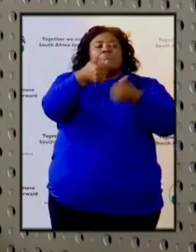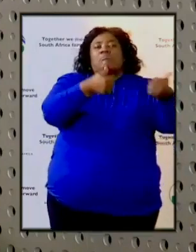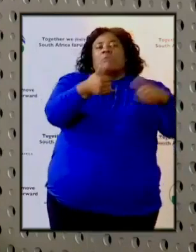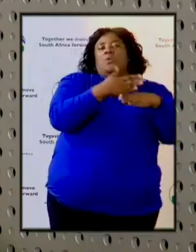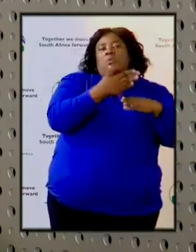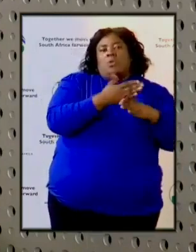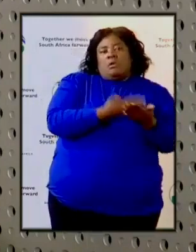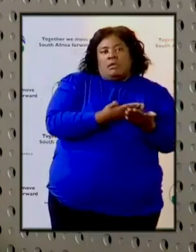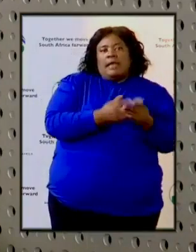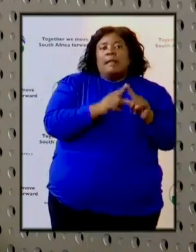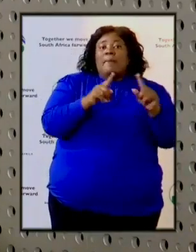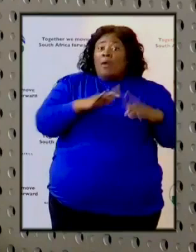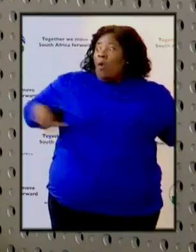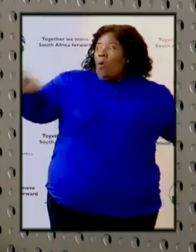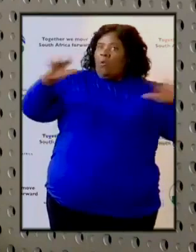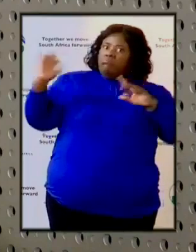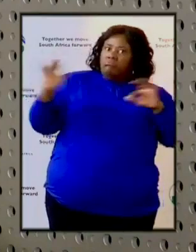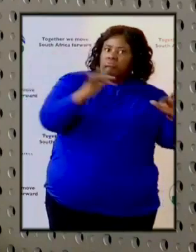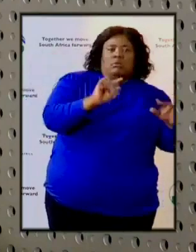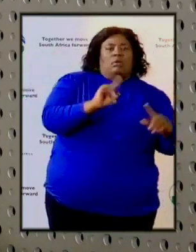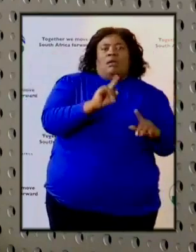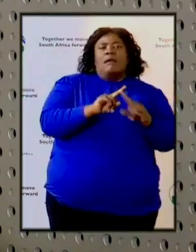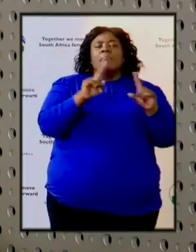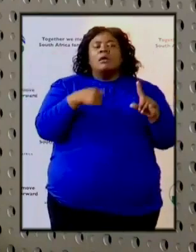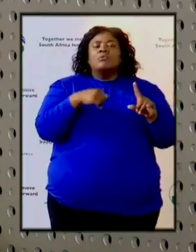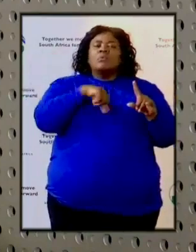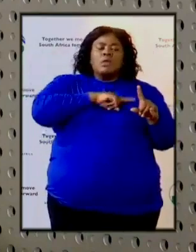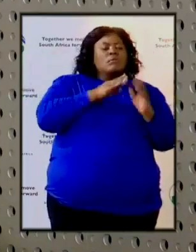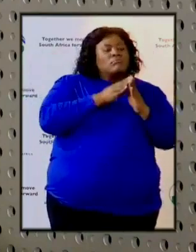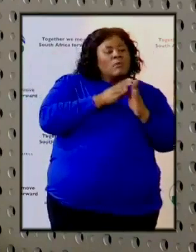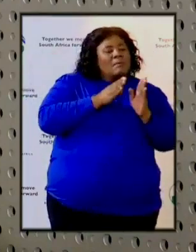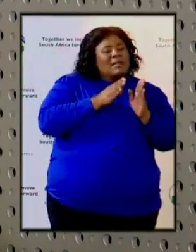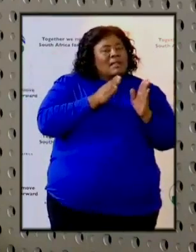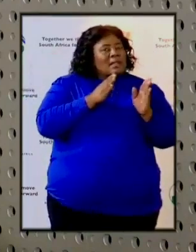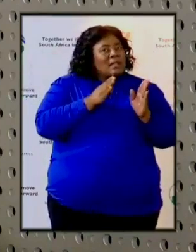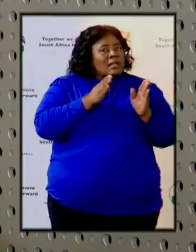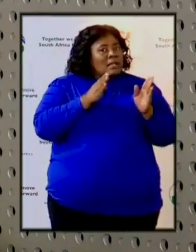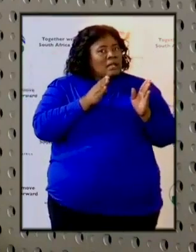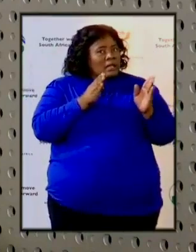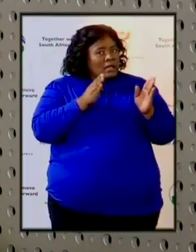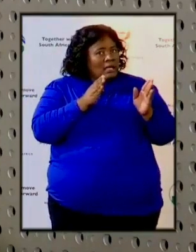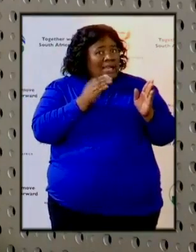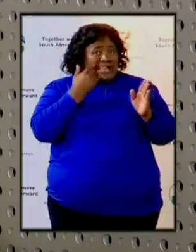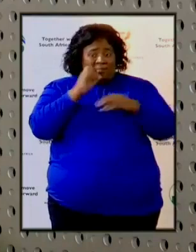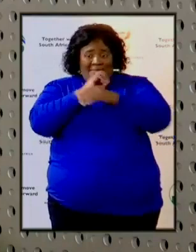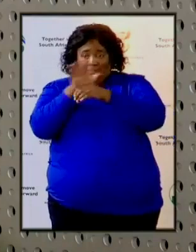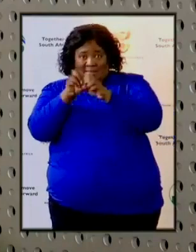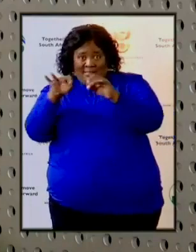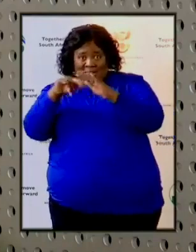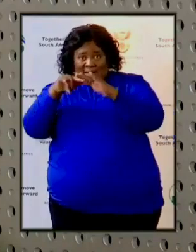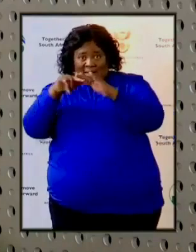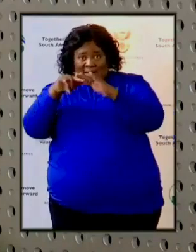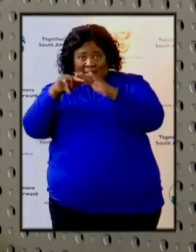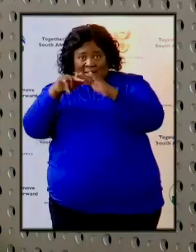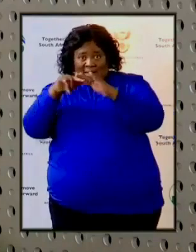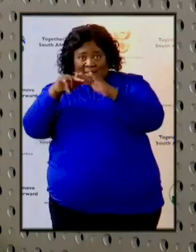solo suvulela kancane umnotho sibone ukuthi kuhamba kanjani. Igciwane malehla siphinde suvule, malehla siphinde